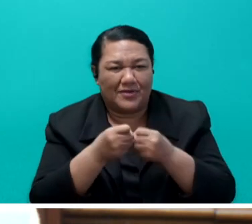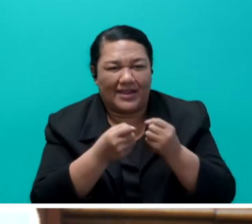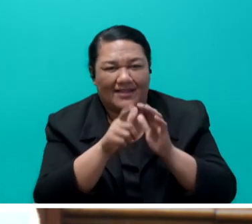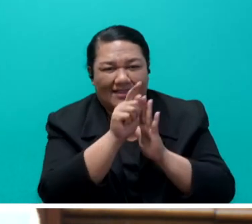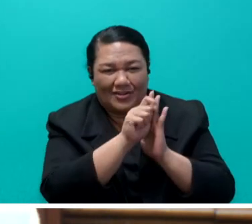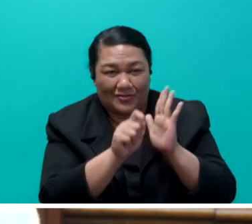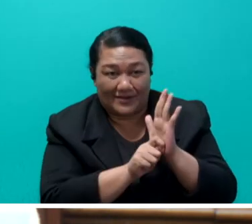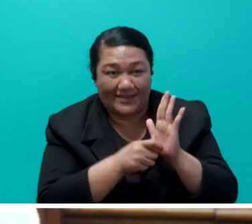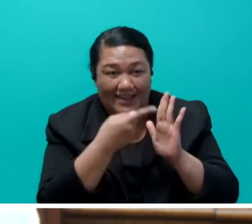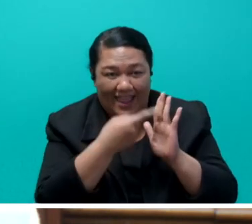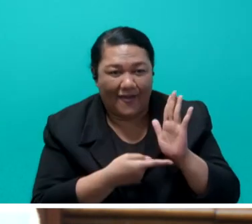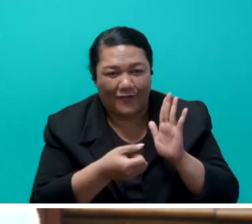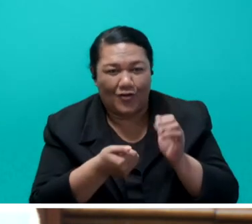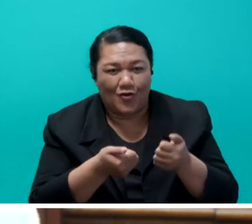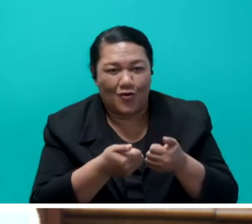oceans.